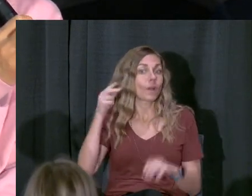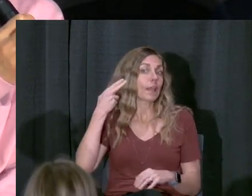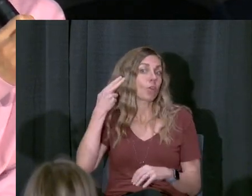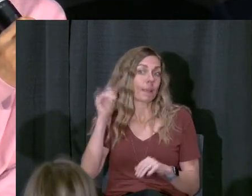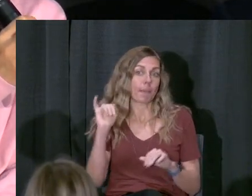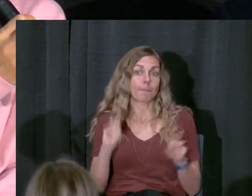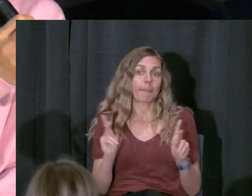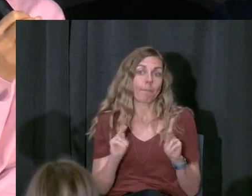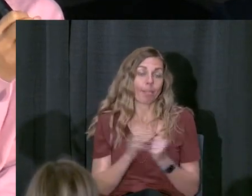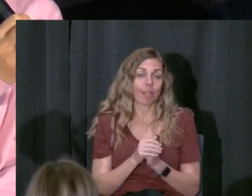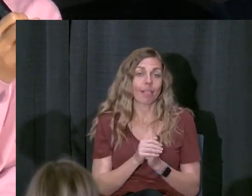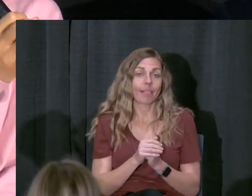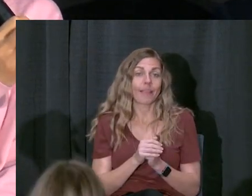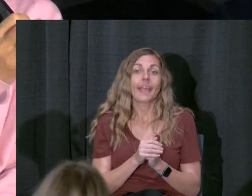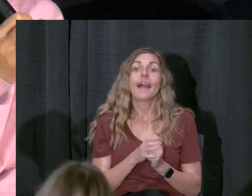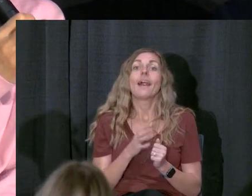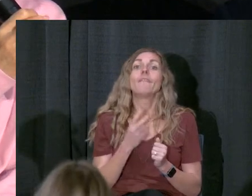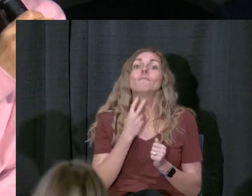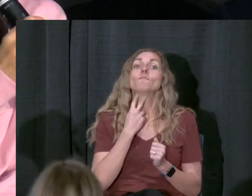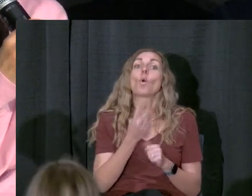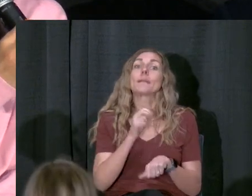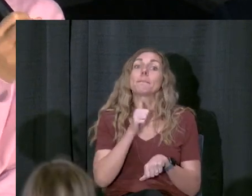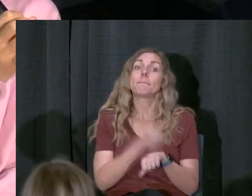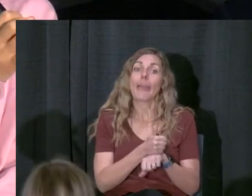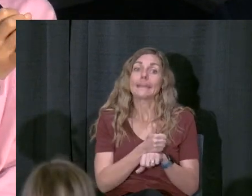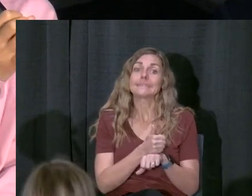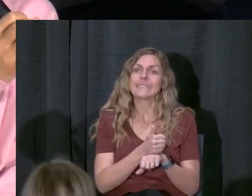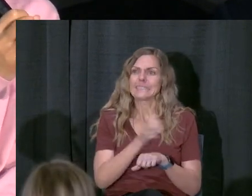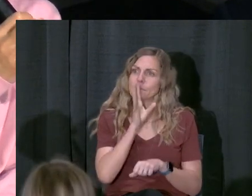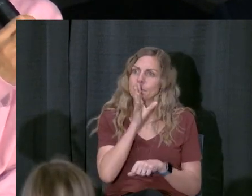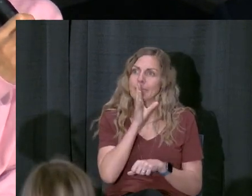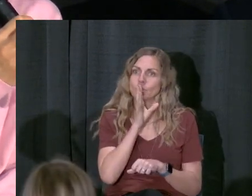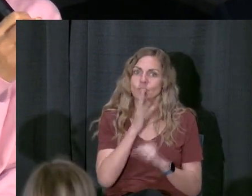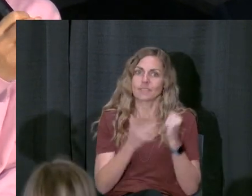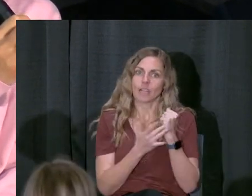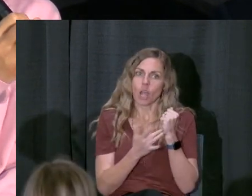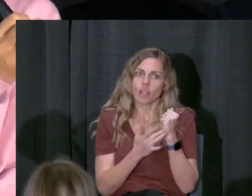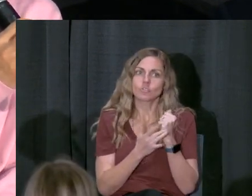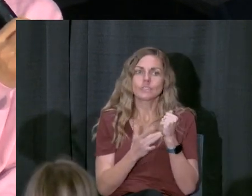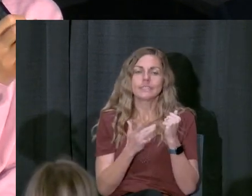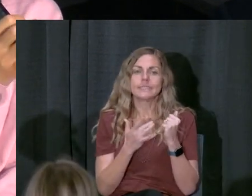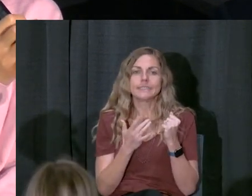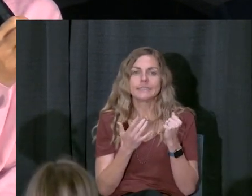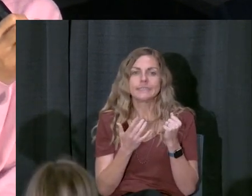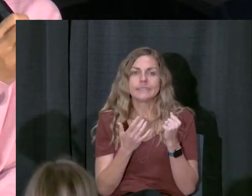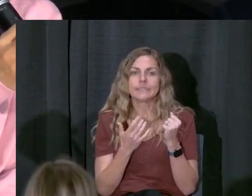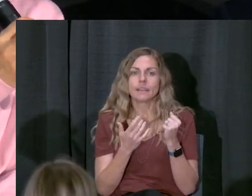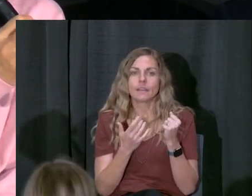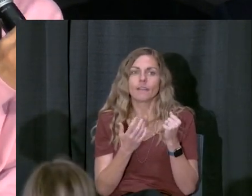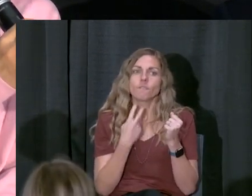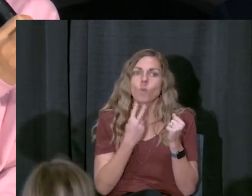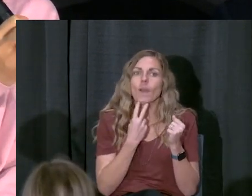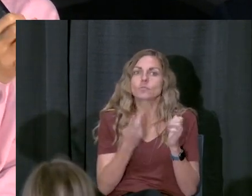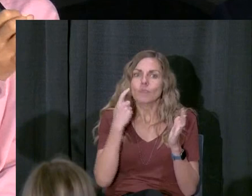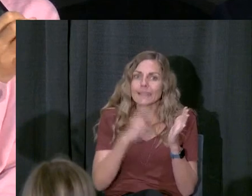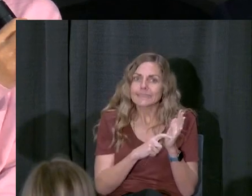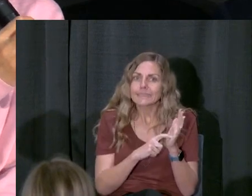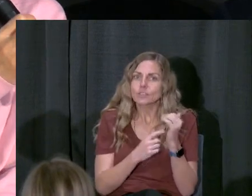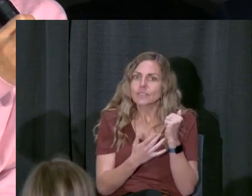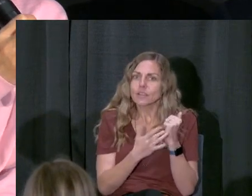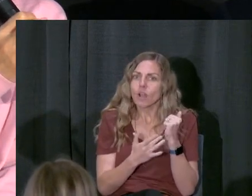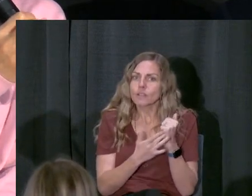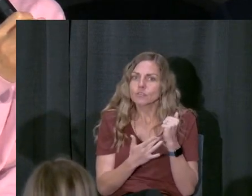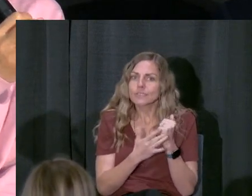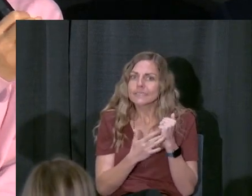people. And voice-based speech technologies like voice synthesis and voice recognition technologies,